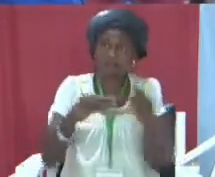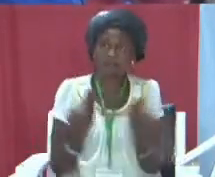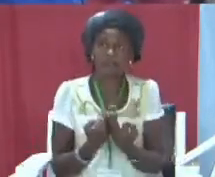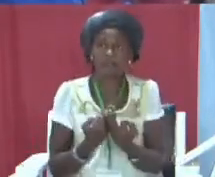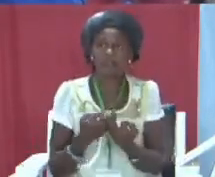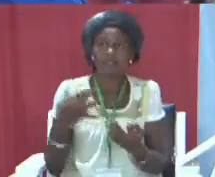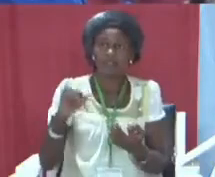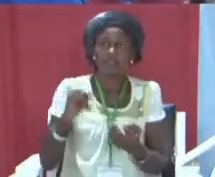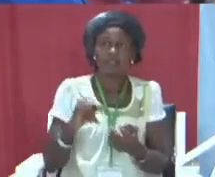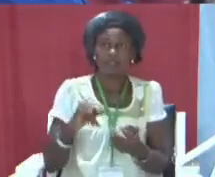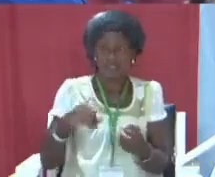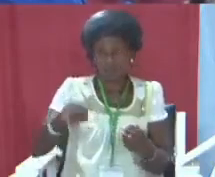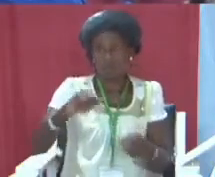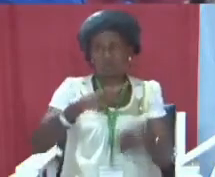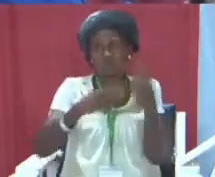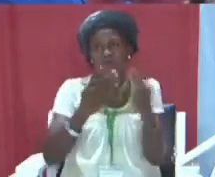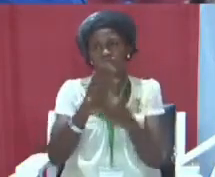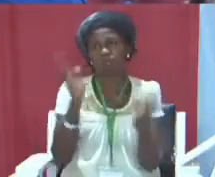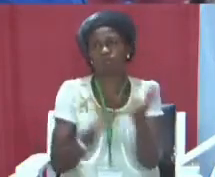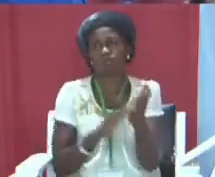that were still going through school.